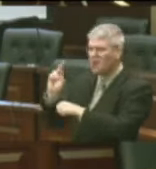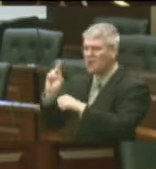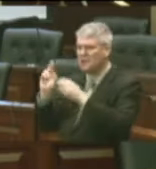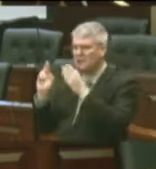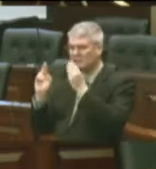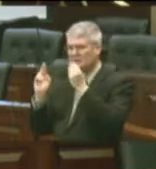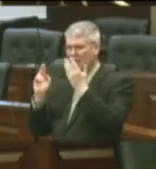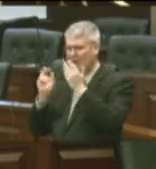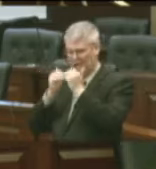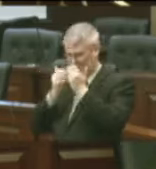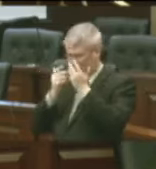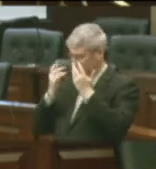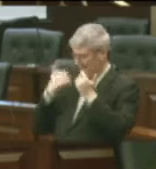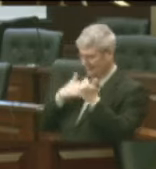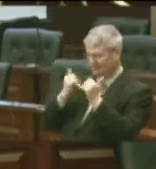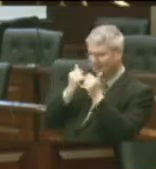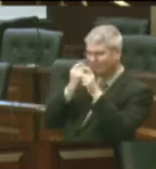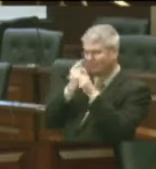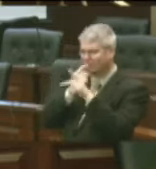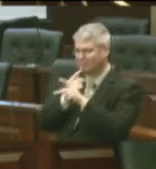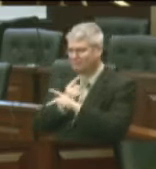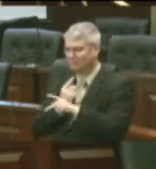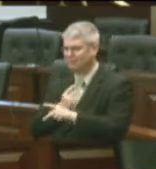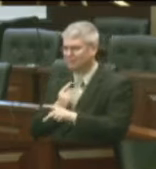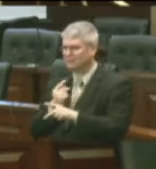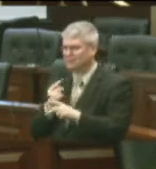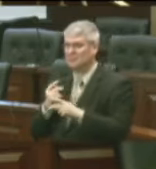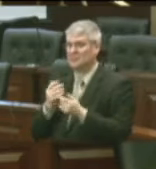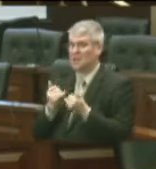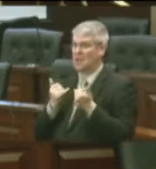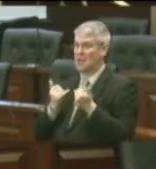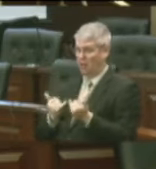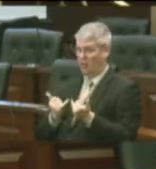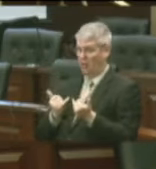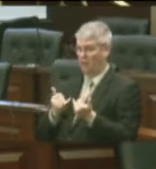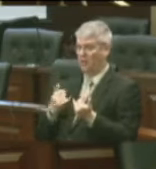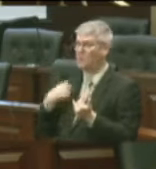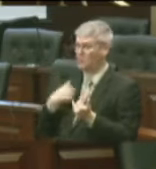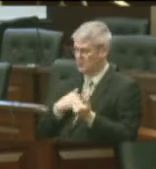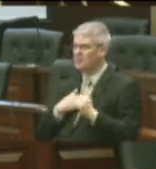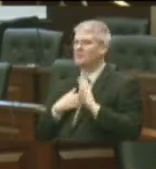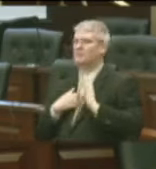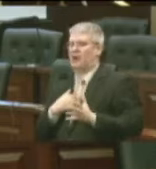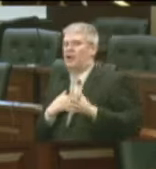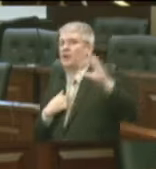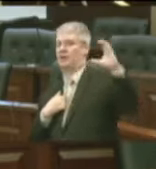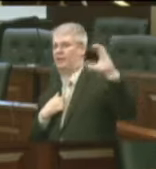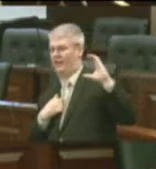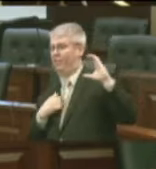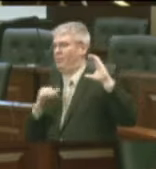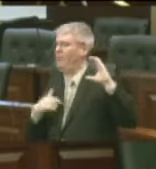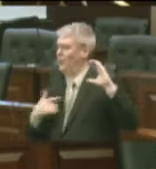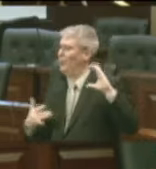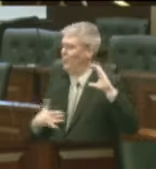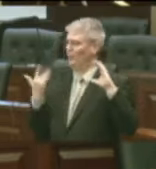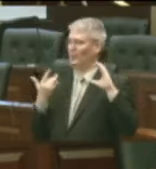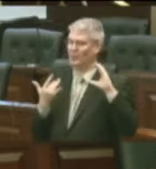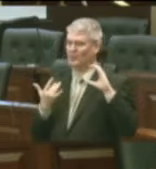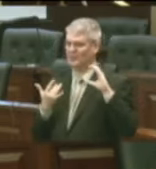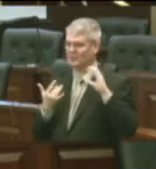circle in providing those critical supports for critical parts of our state, and that is certainly centered on the family.